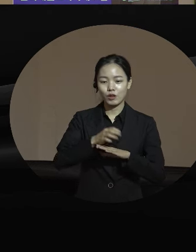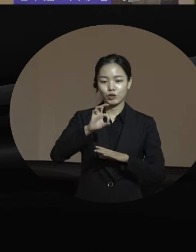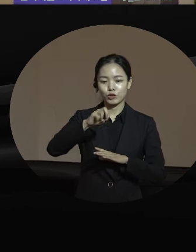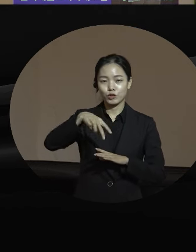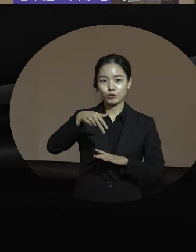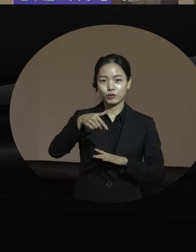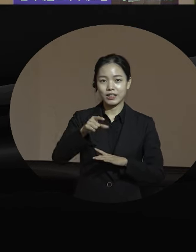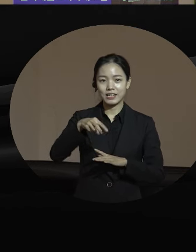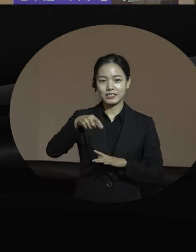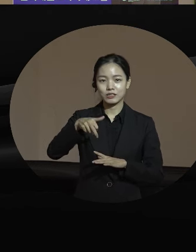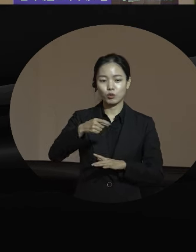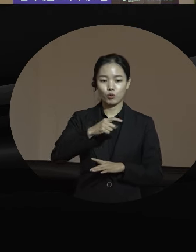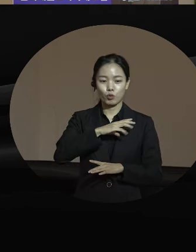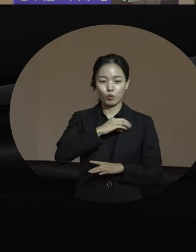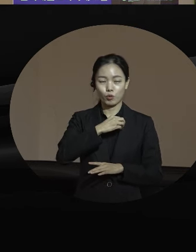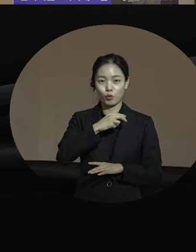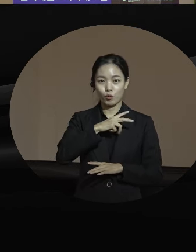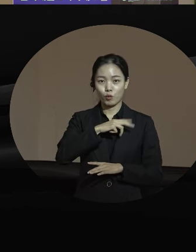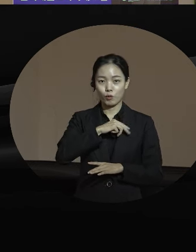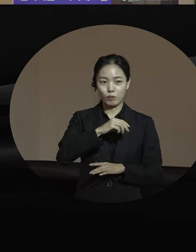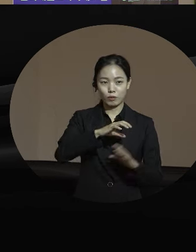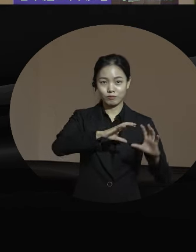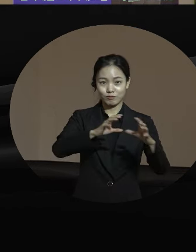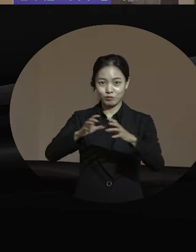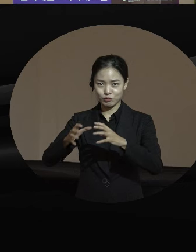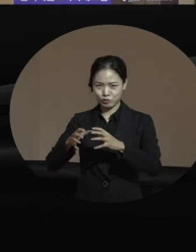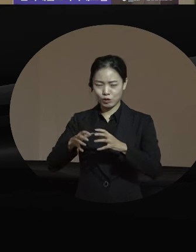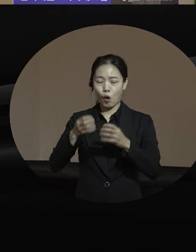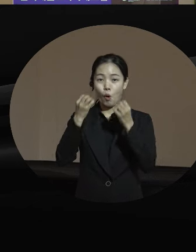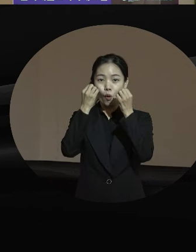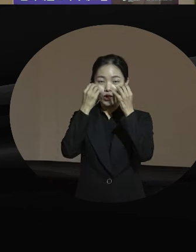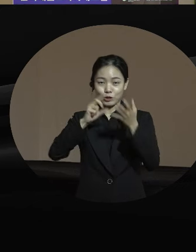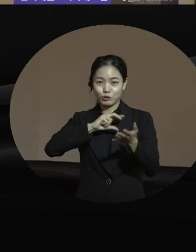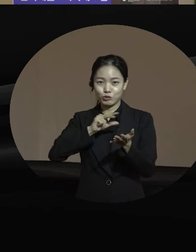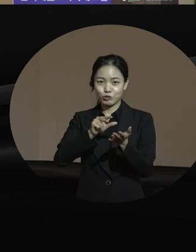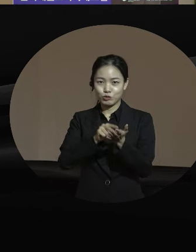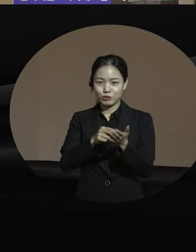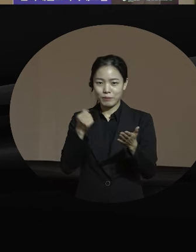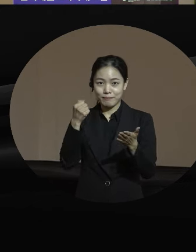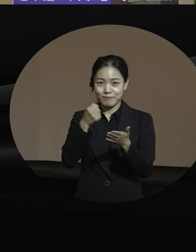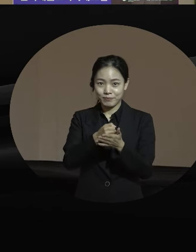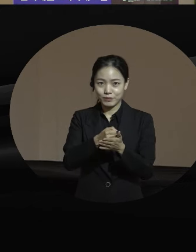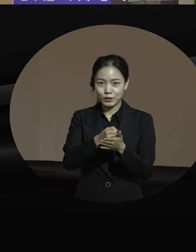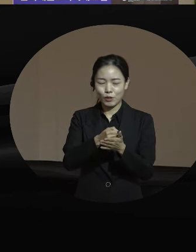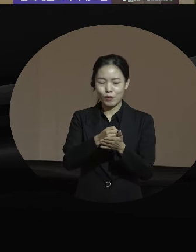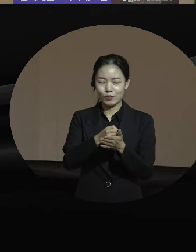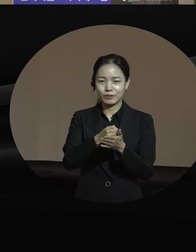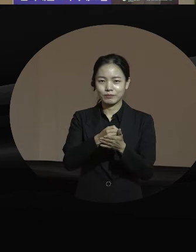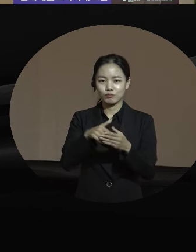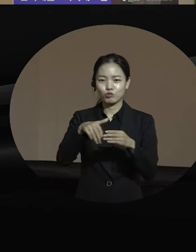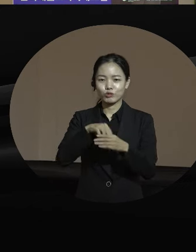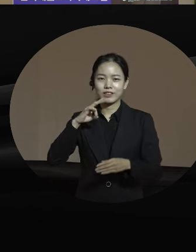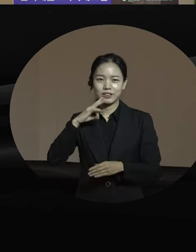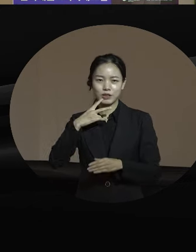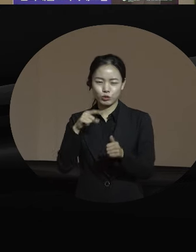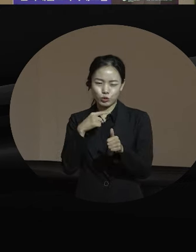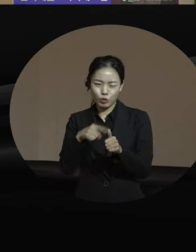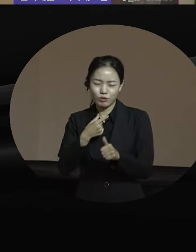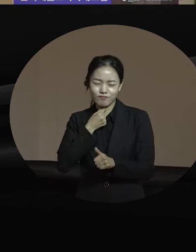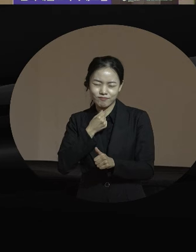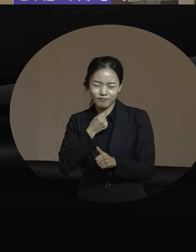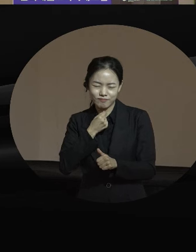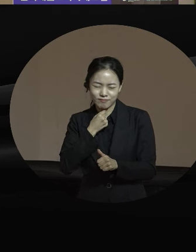arts education, strengthening their commitment to integrated approaches to culture and art education. It